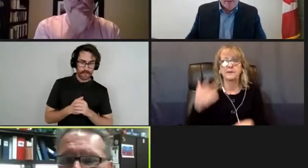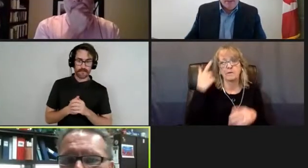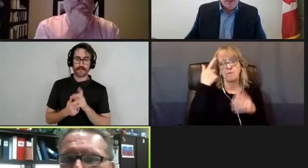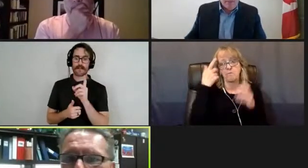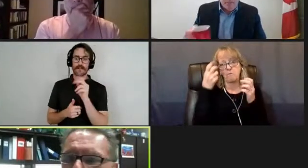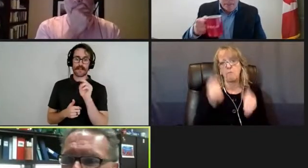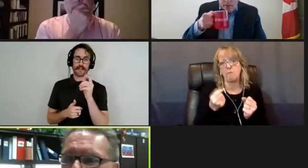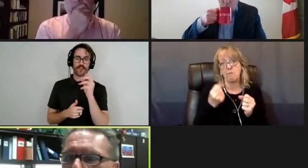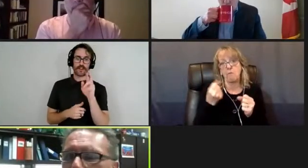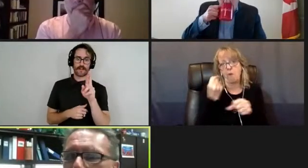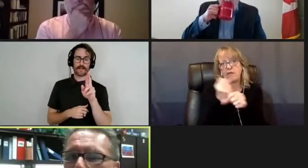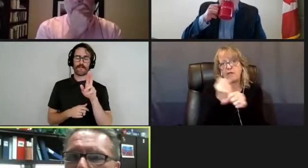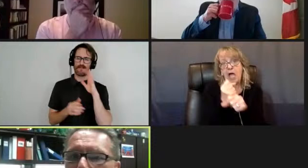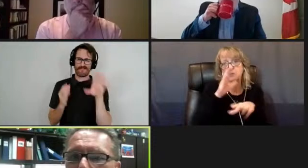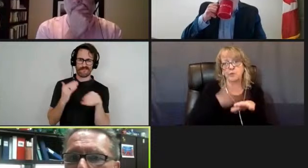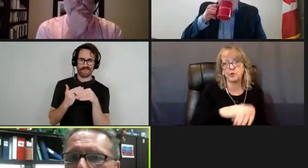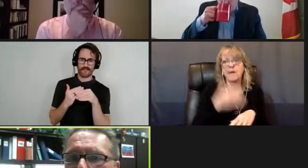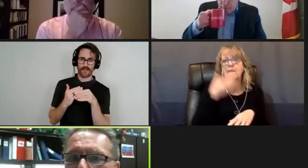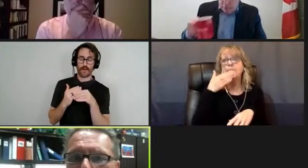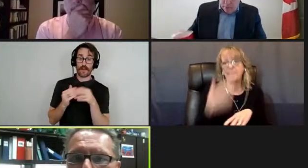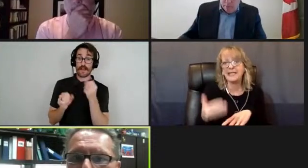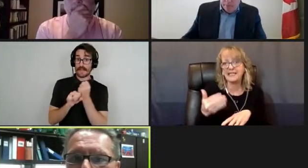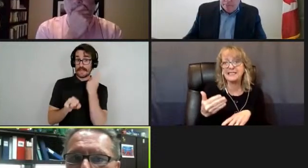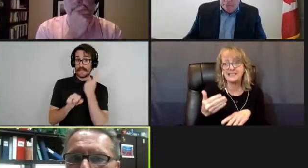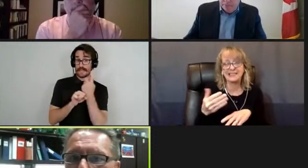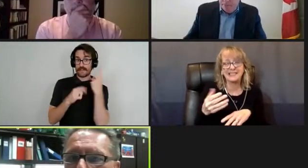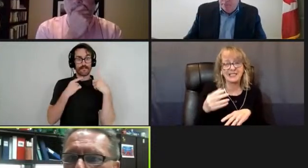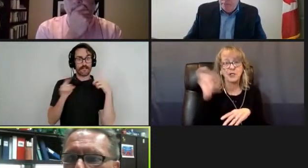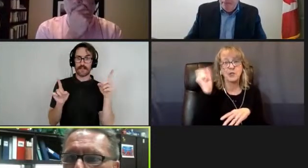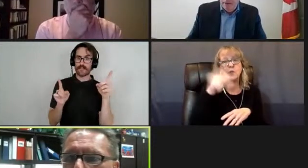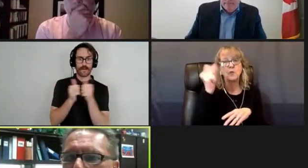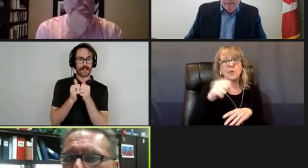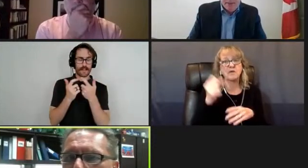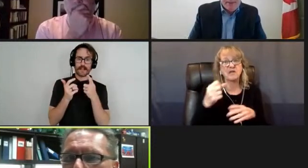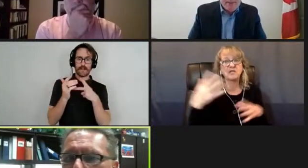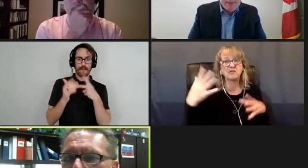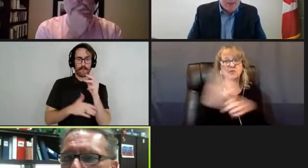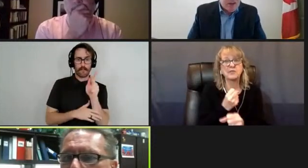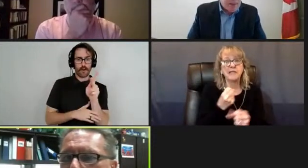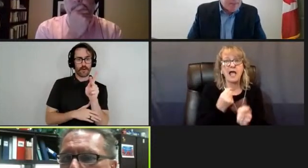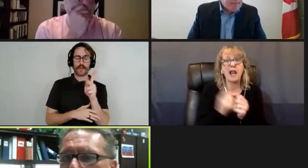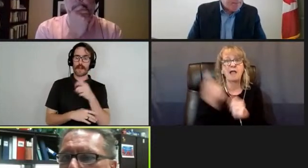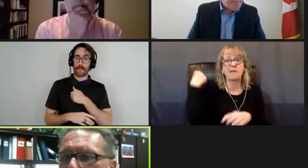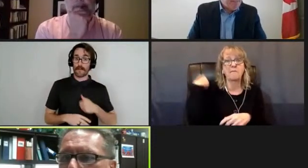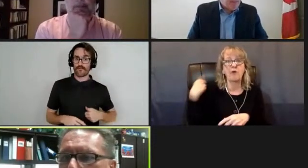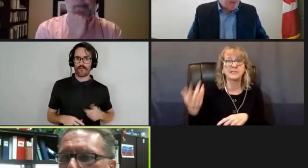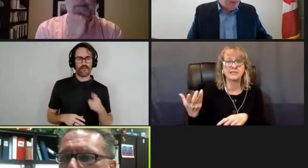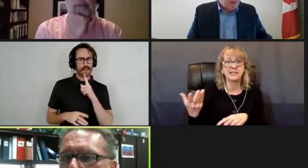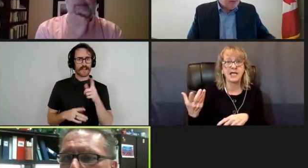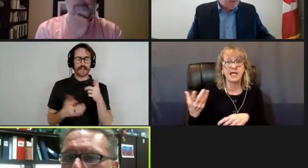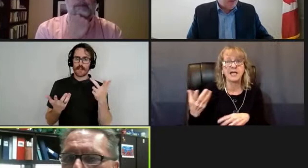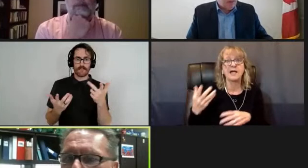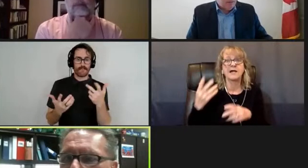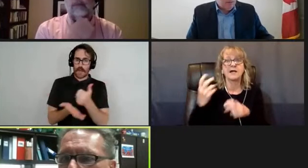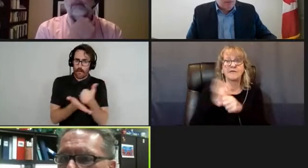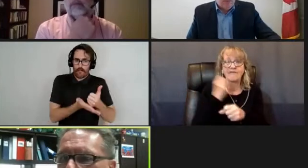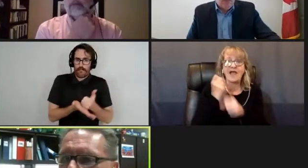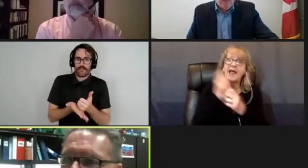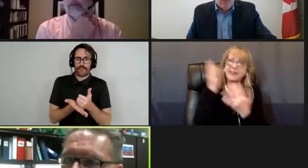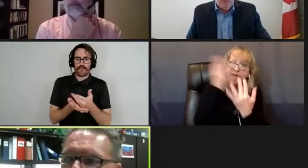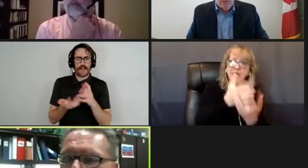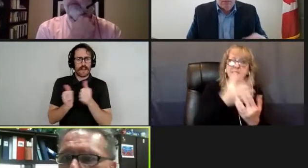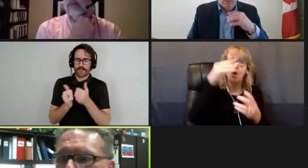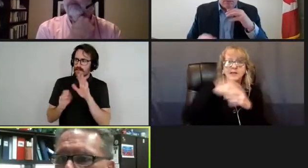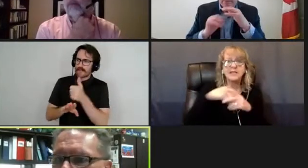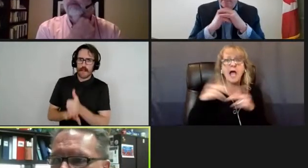Thanks, Tony. Yes, based on last year's success, doing the interventions in the parks to provide information on